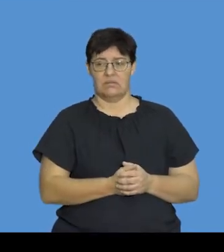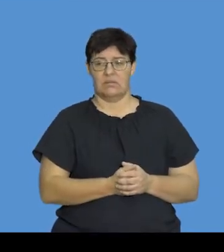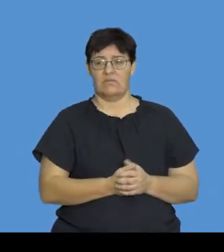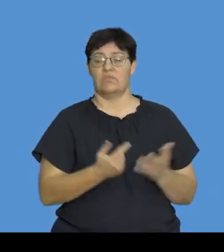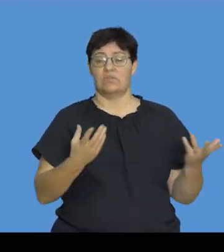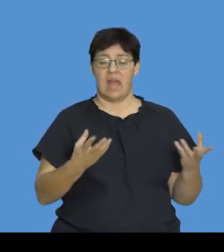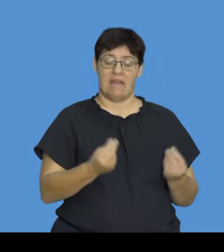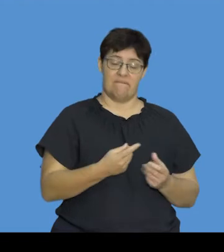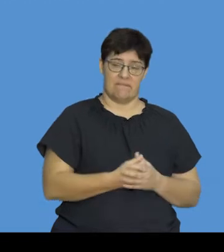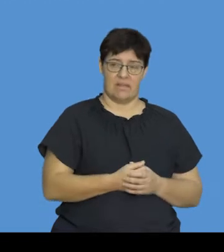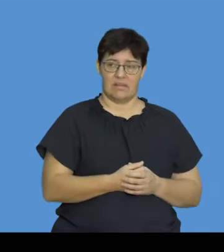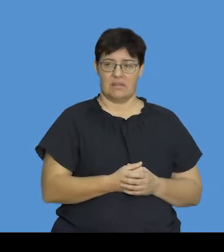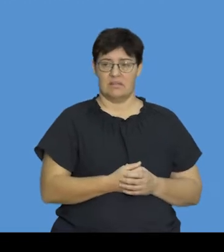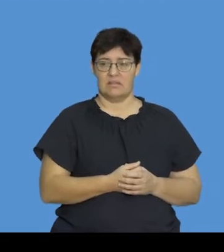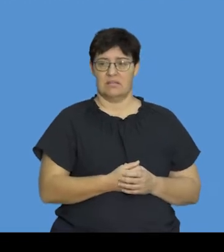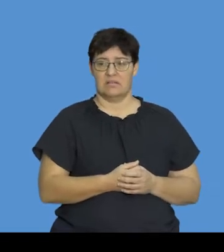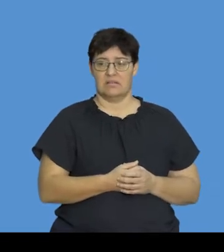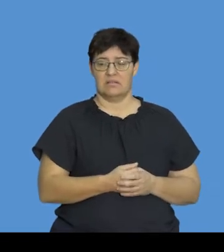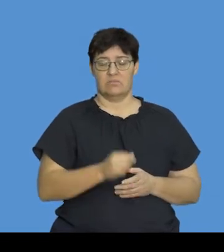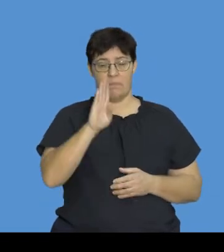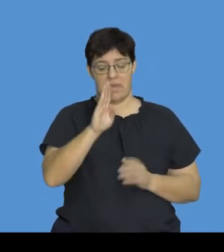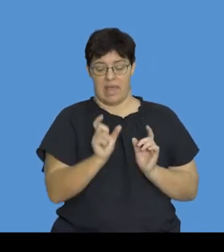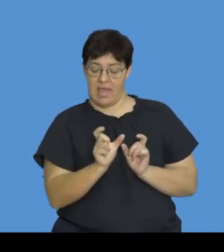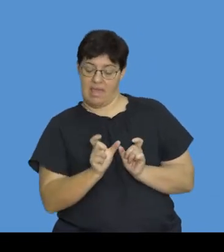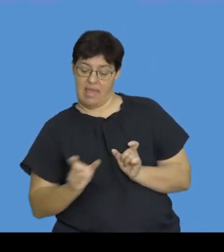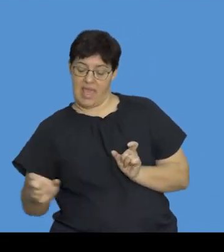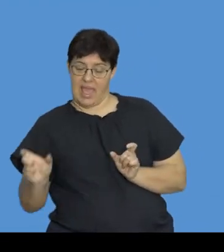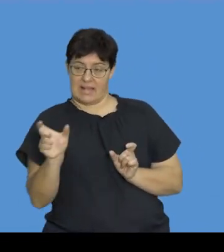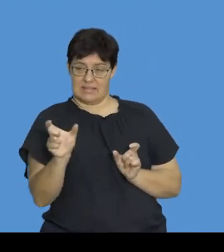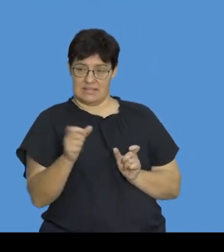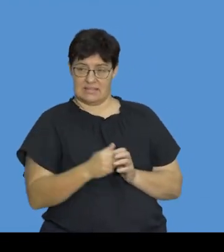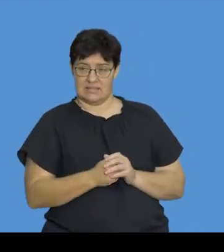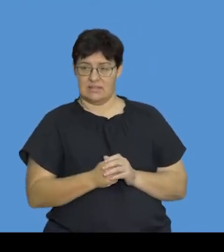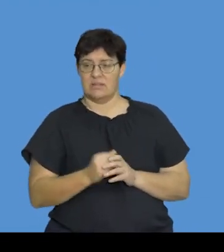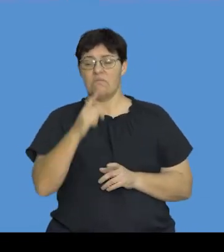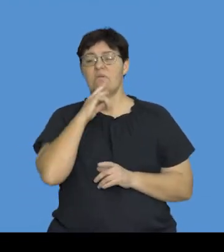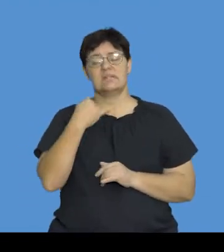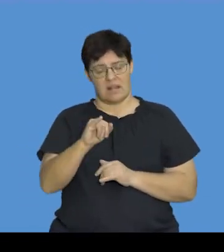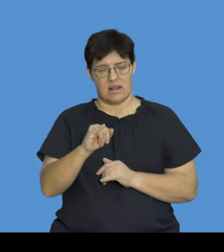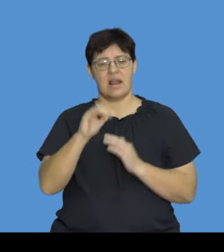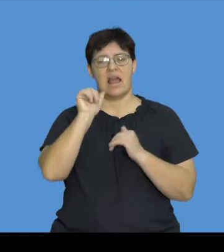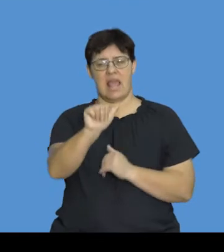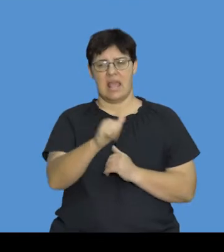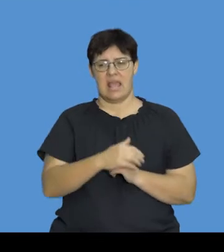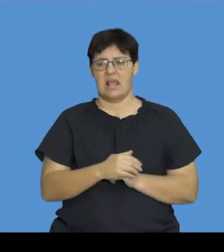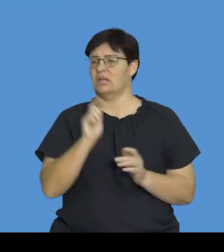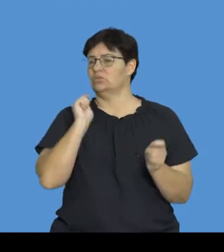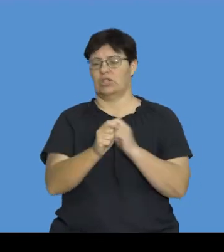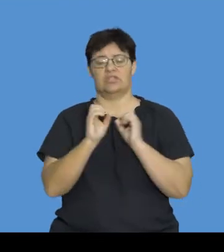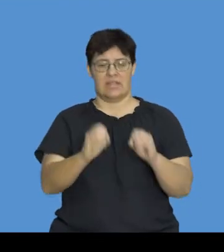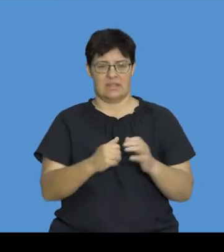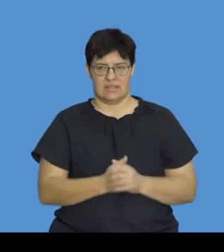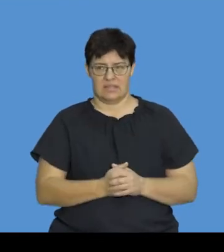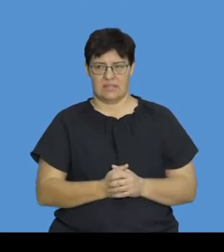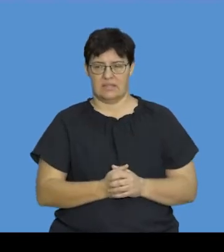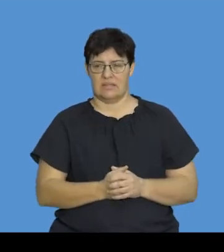side here, I will add my length, which is the b there. And you know, this is still a here, it does not change anything.